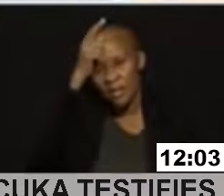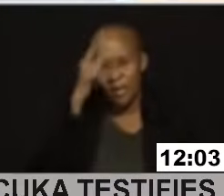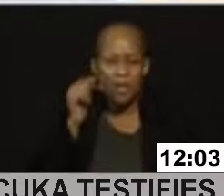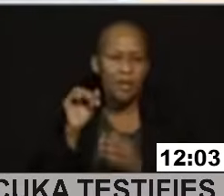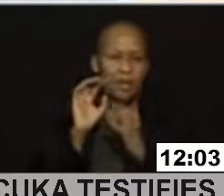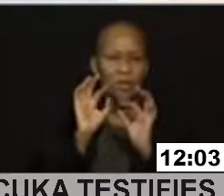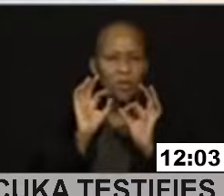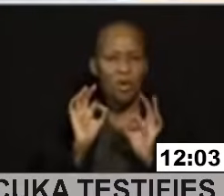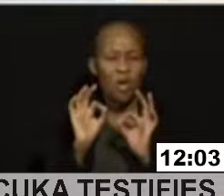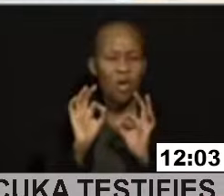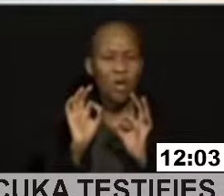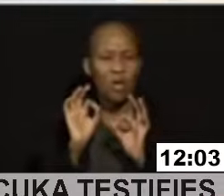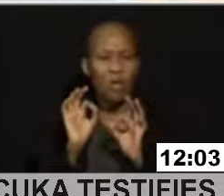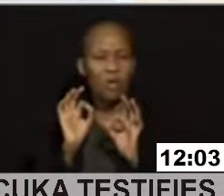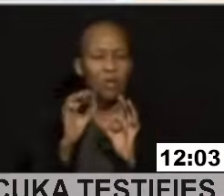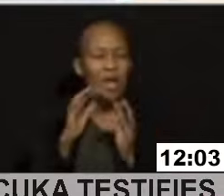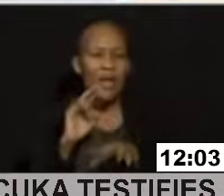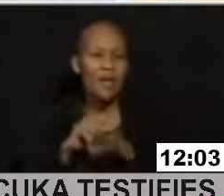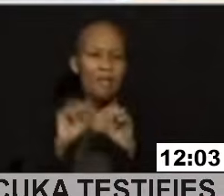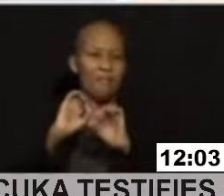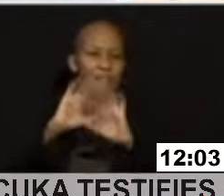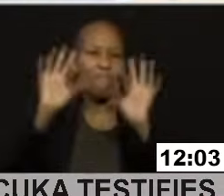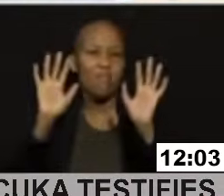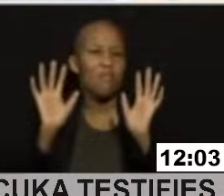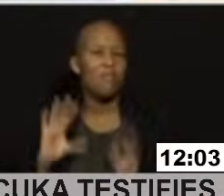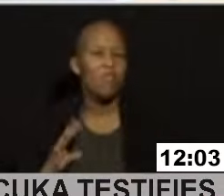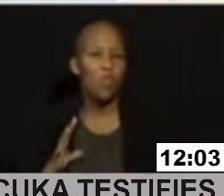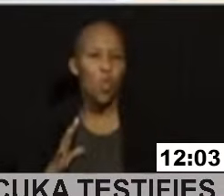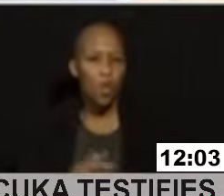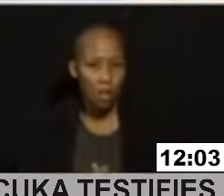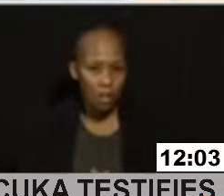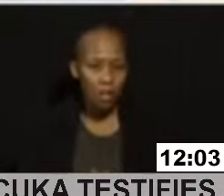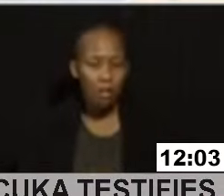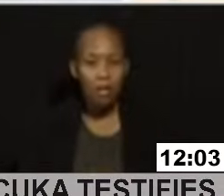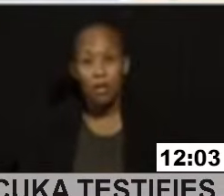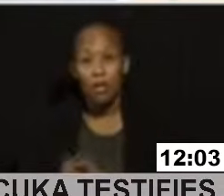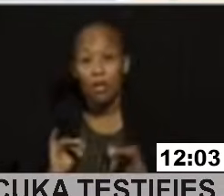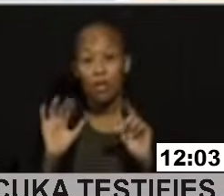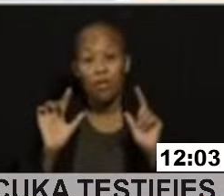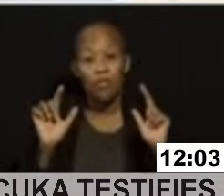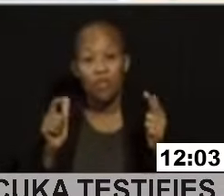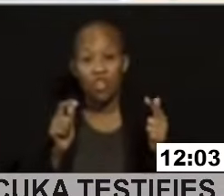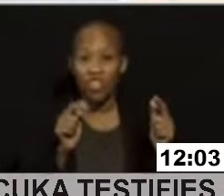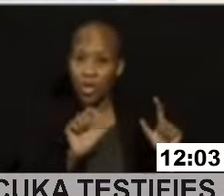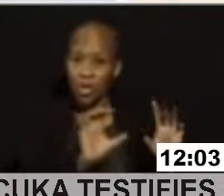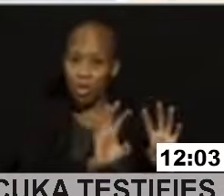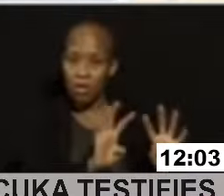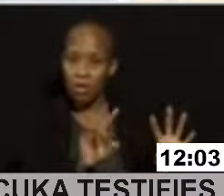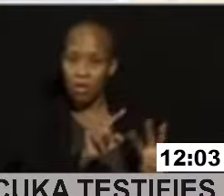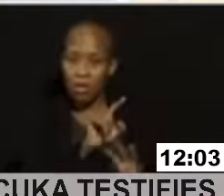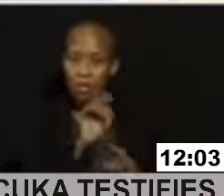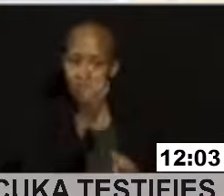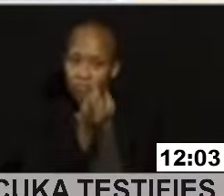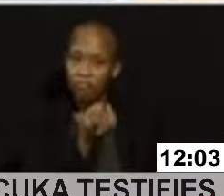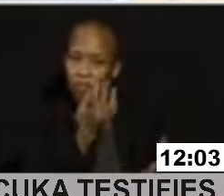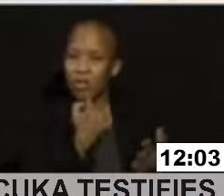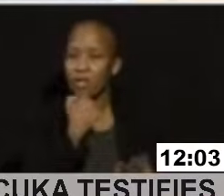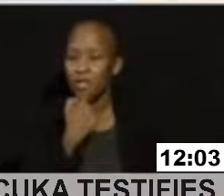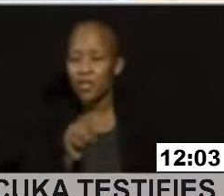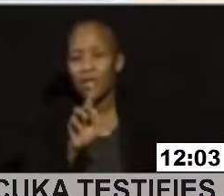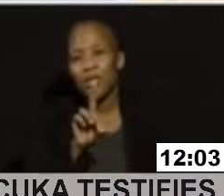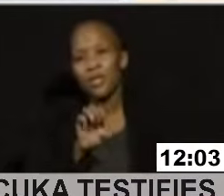that you are informing the Commission that the issue of De Beer's